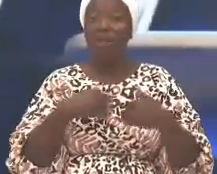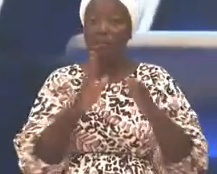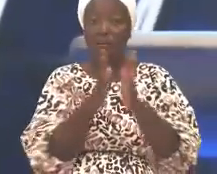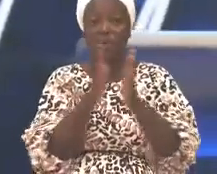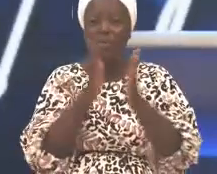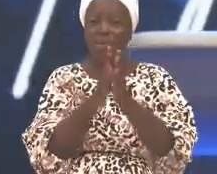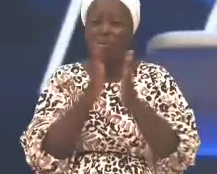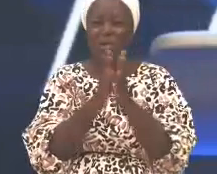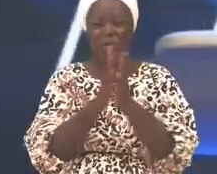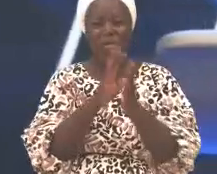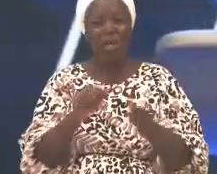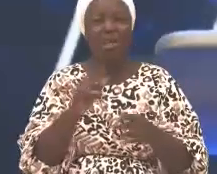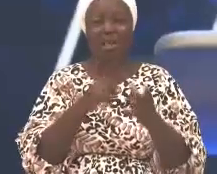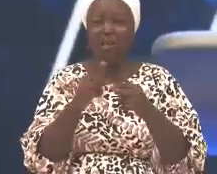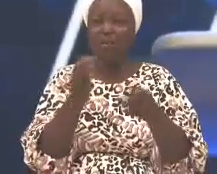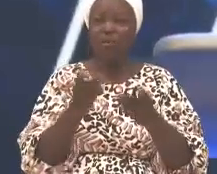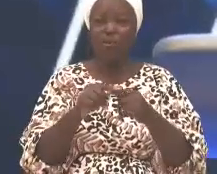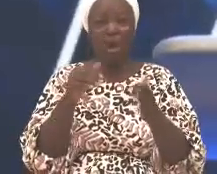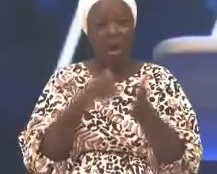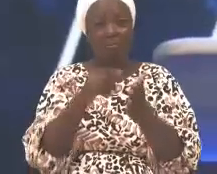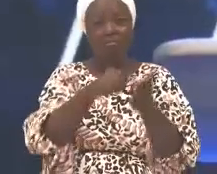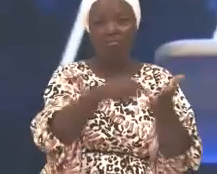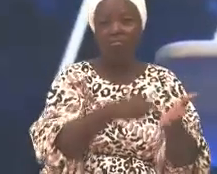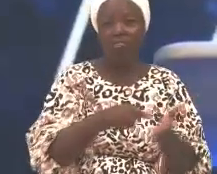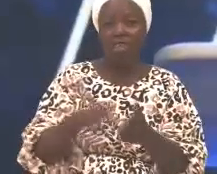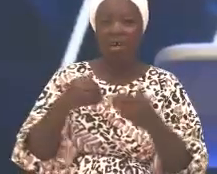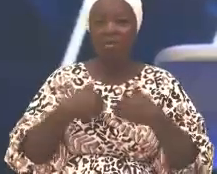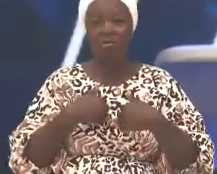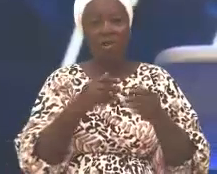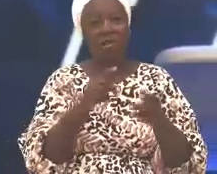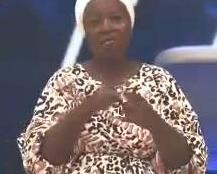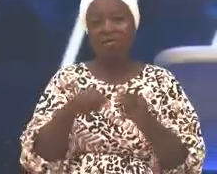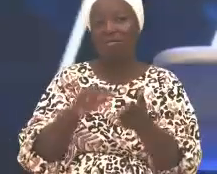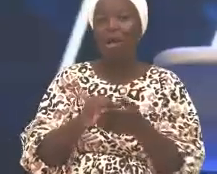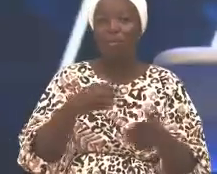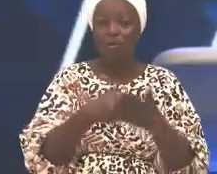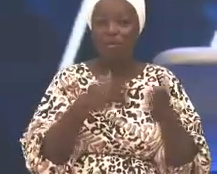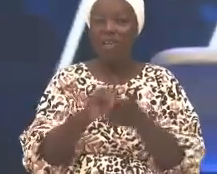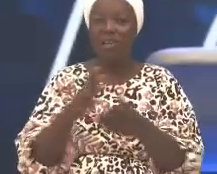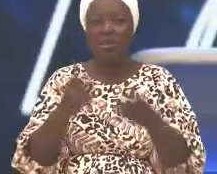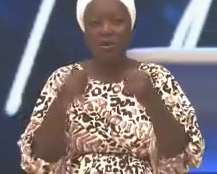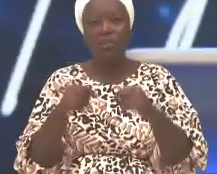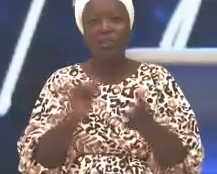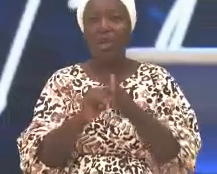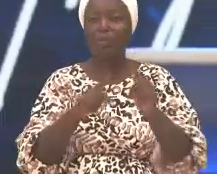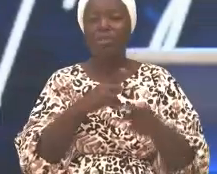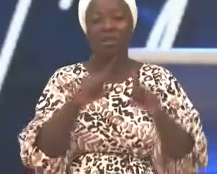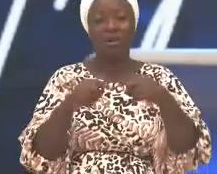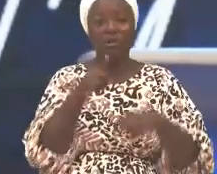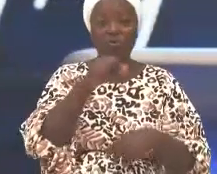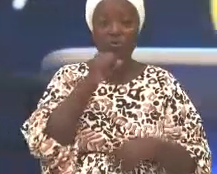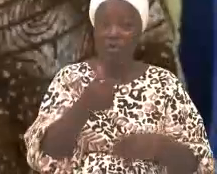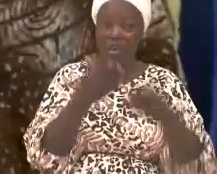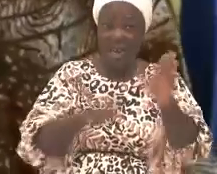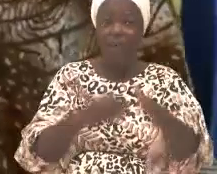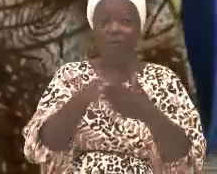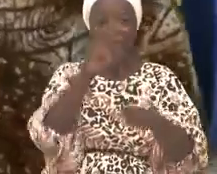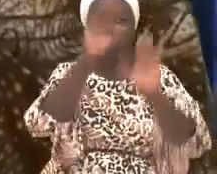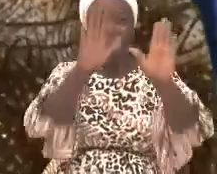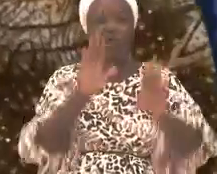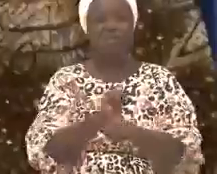then they want to have this, they want to have that, and before that thing comes, the fellow is gone. You will not die before your miracle.